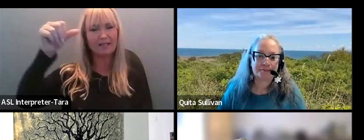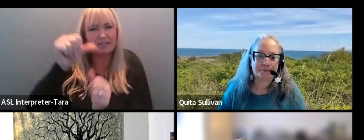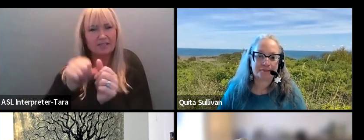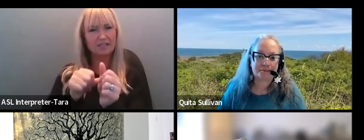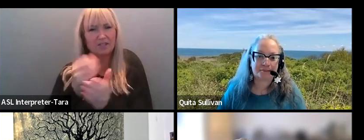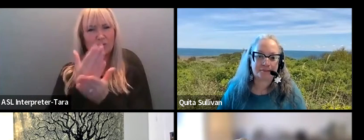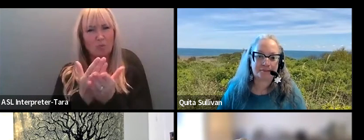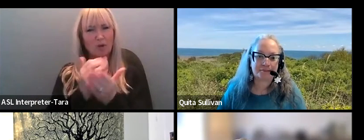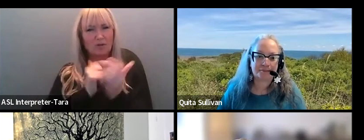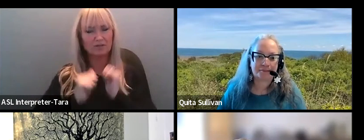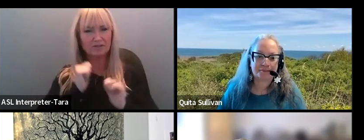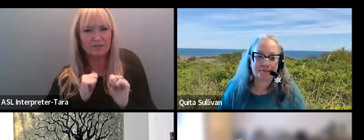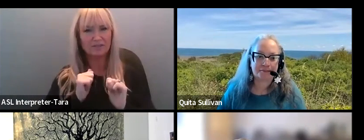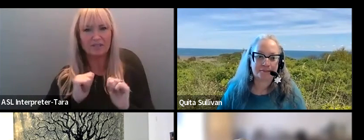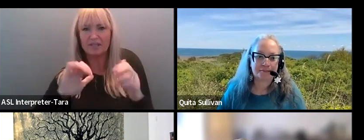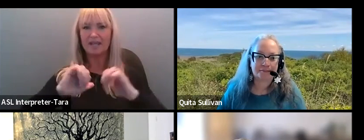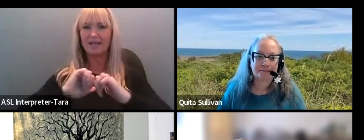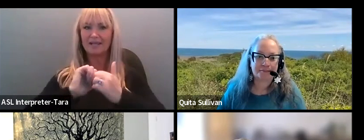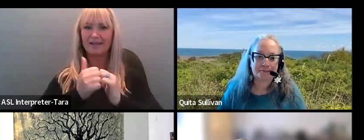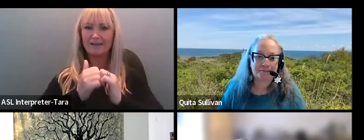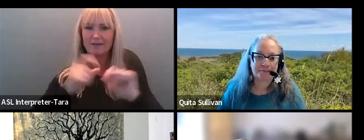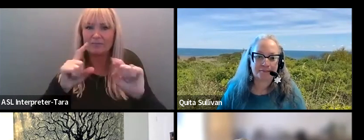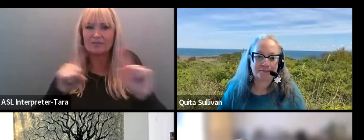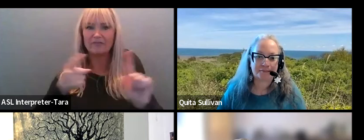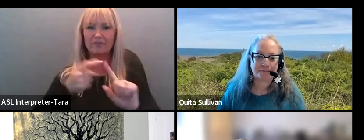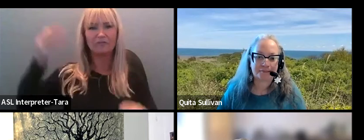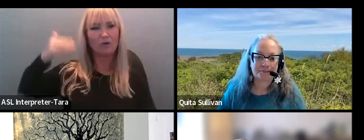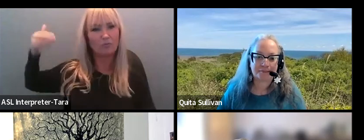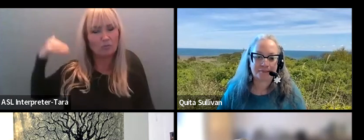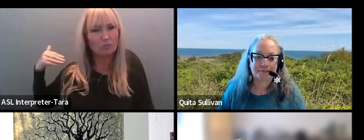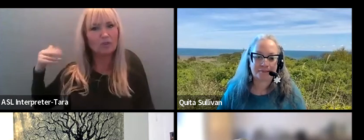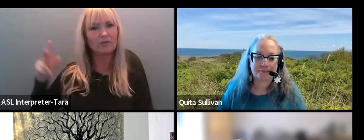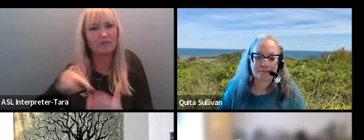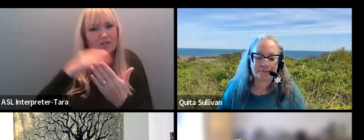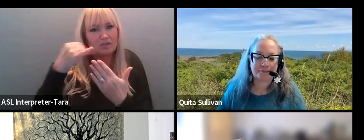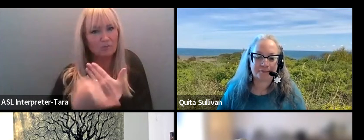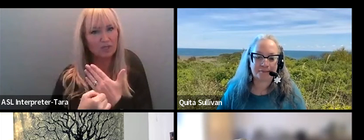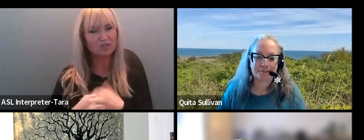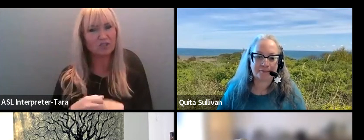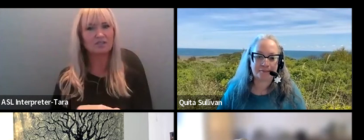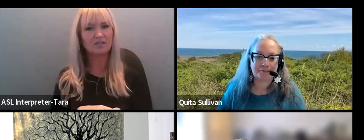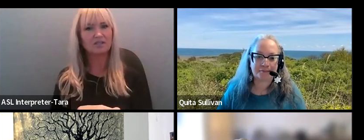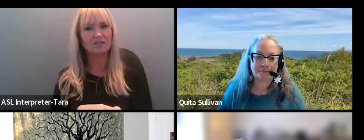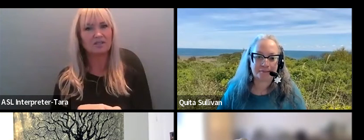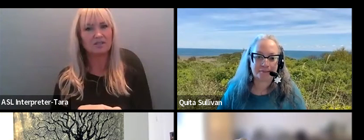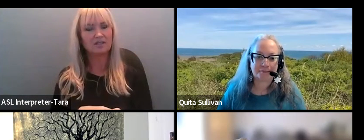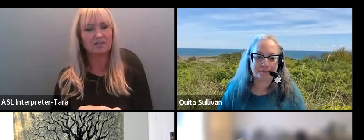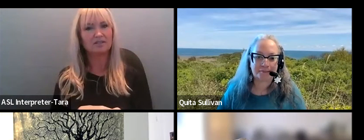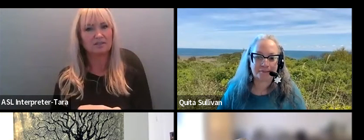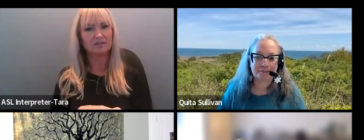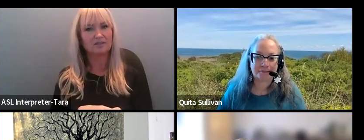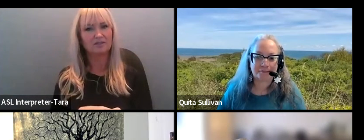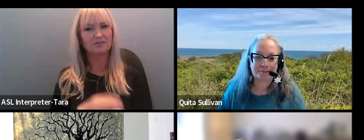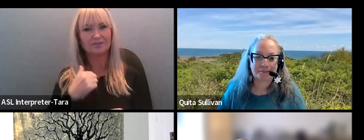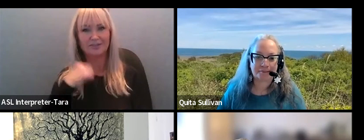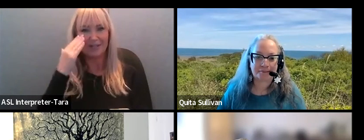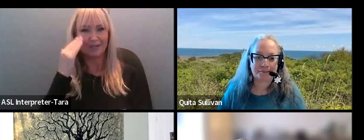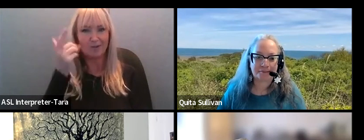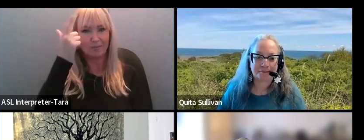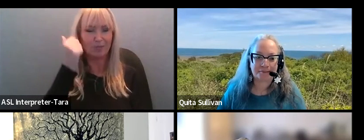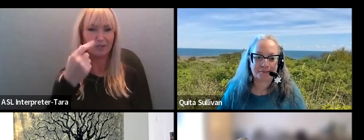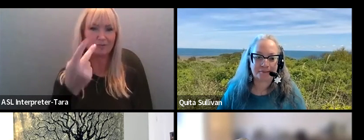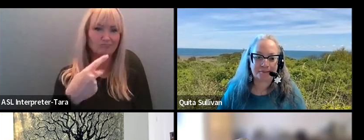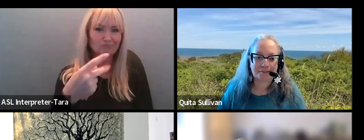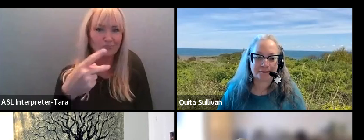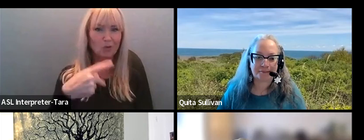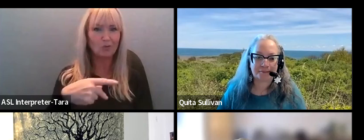is this different from previous projects? Because I know you talked about doing lighting and sound in general, but I know, you know, I know because we talk and stuff that